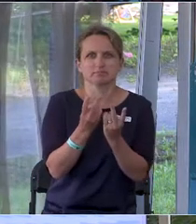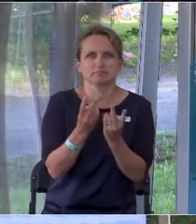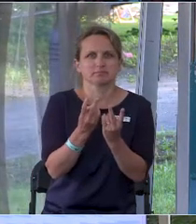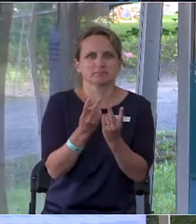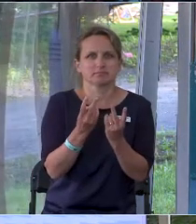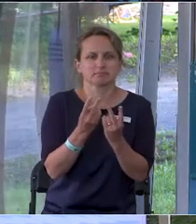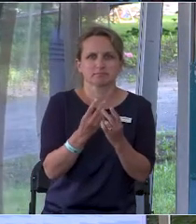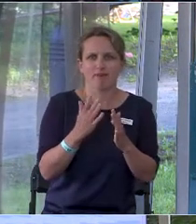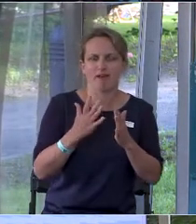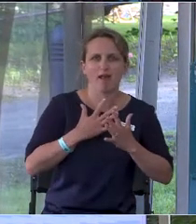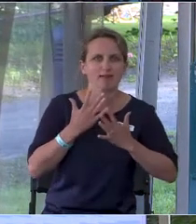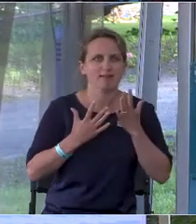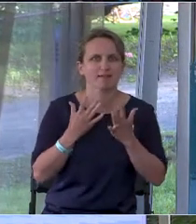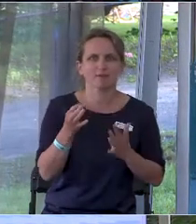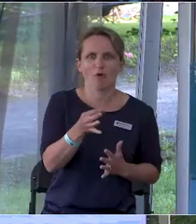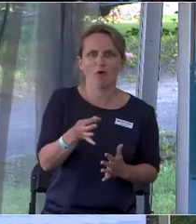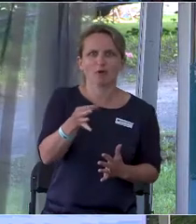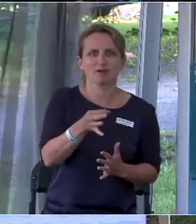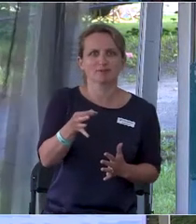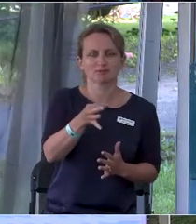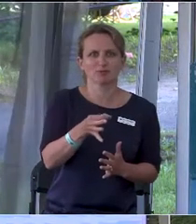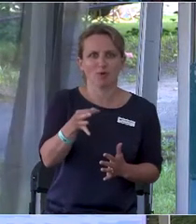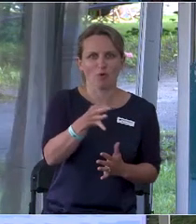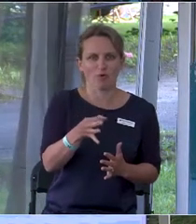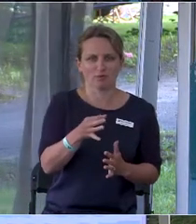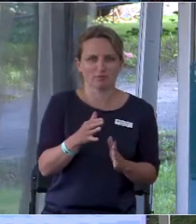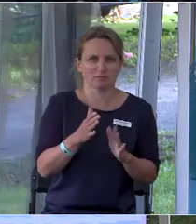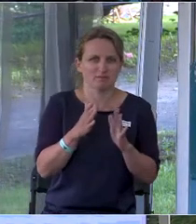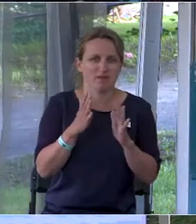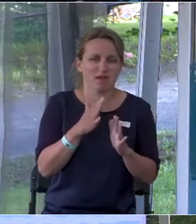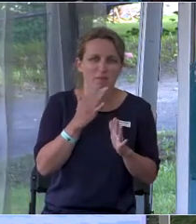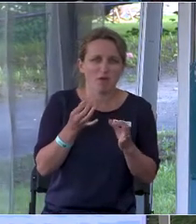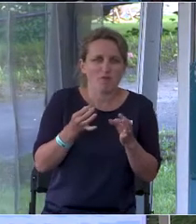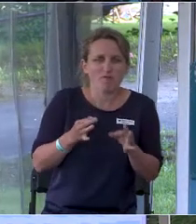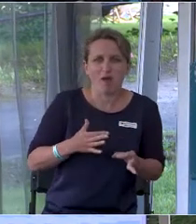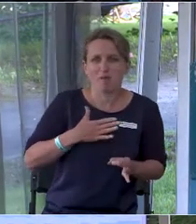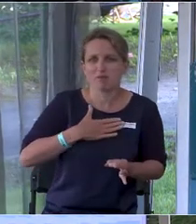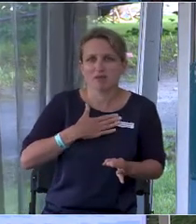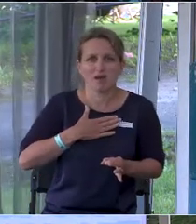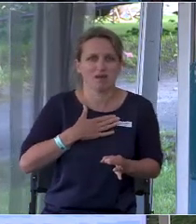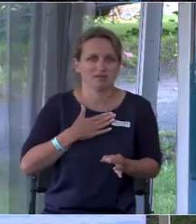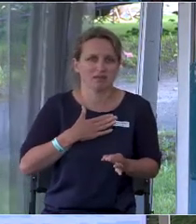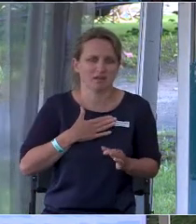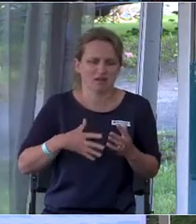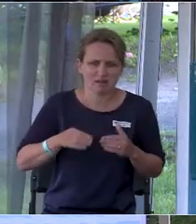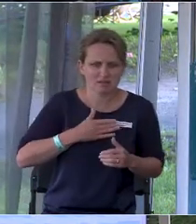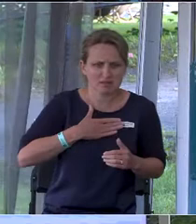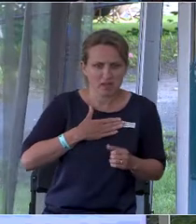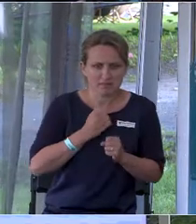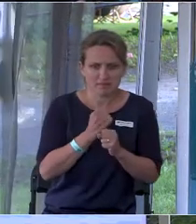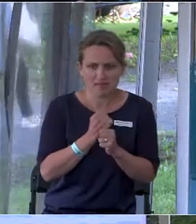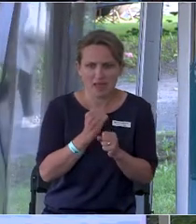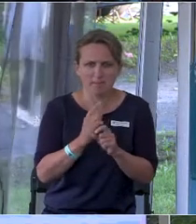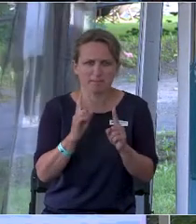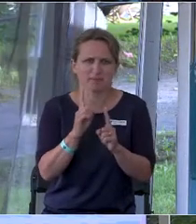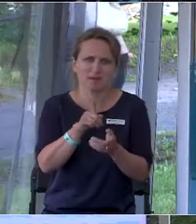grassroots, very sort of energetic organization where we had massive amounts of volunteers, everyone who wanted to do something, you had to continue